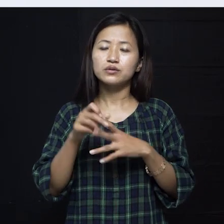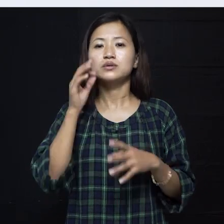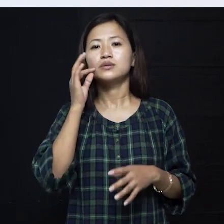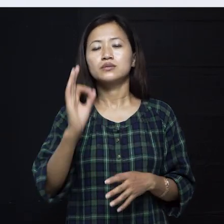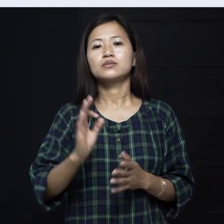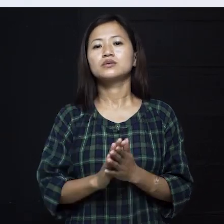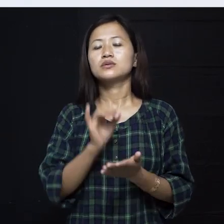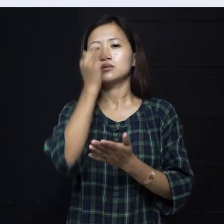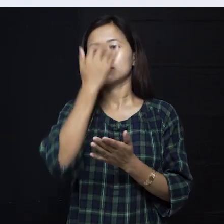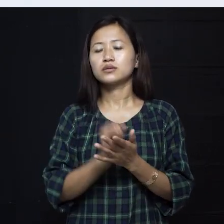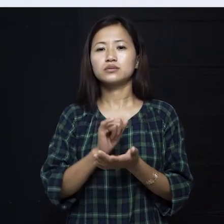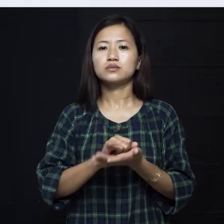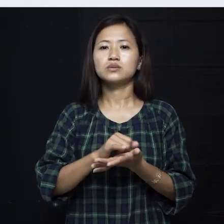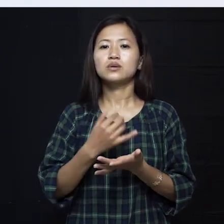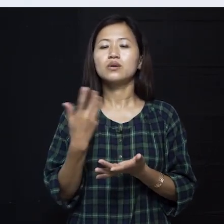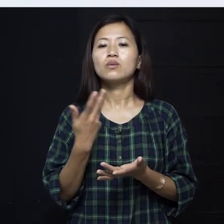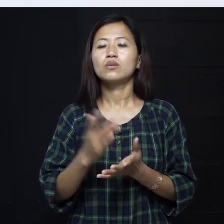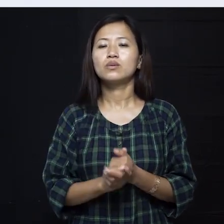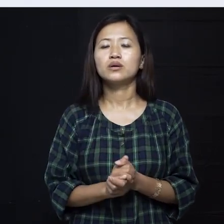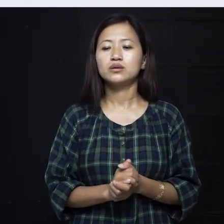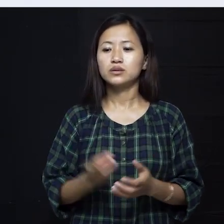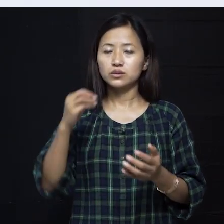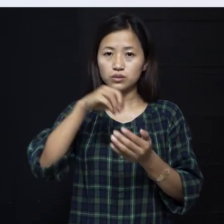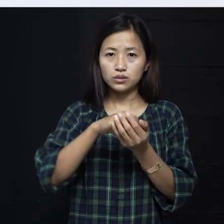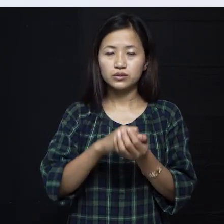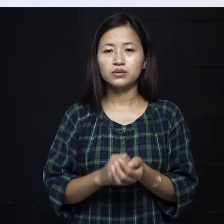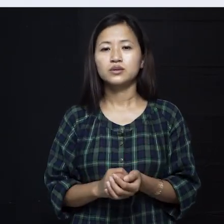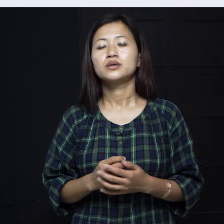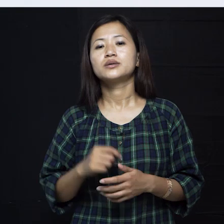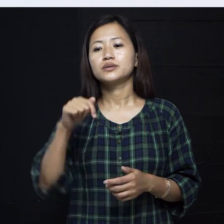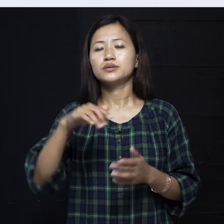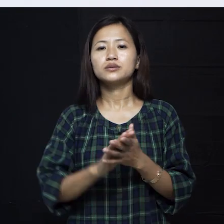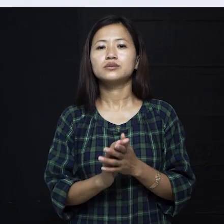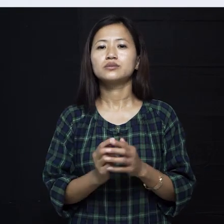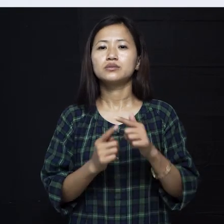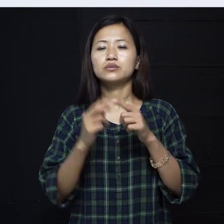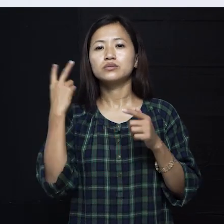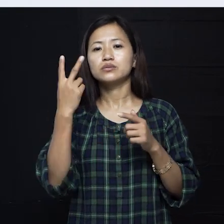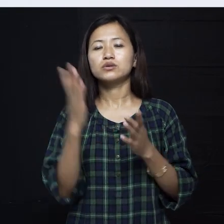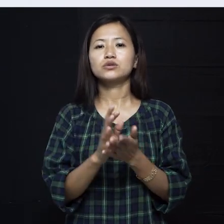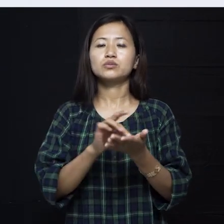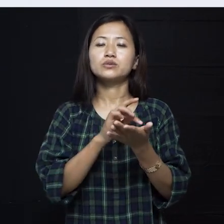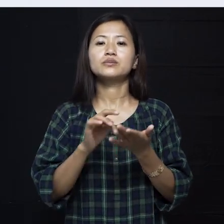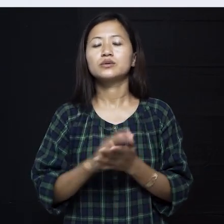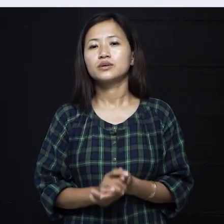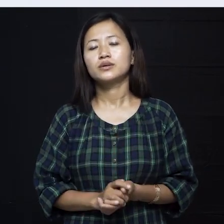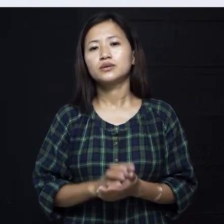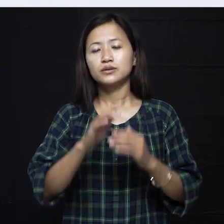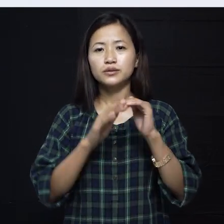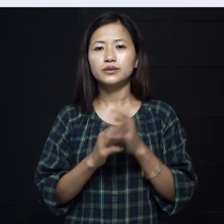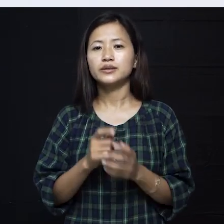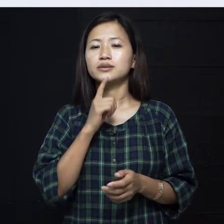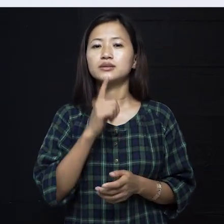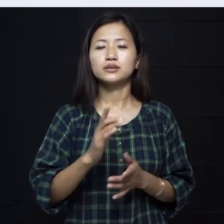Okay, and that is why it has been included, or it has been added into the transport part. But then, as I've